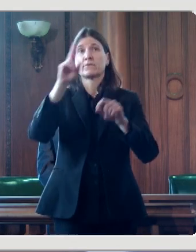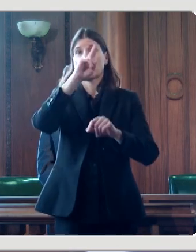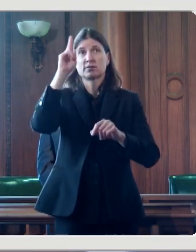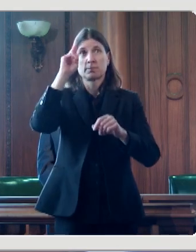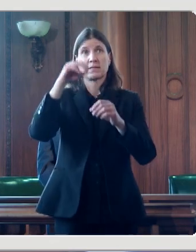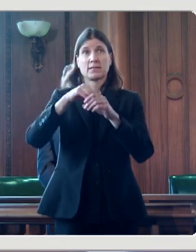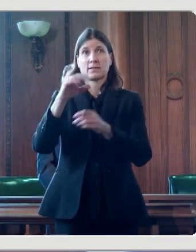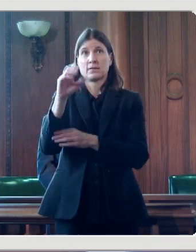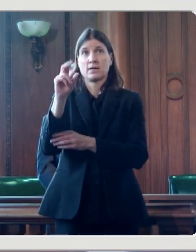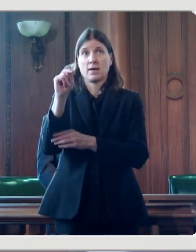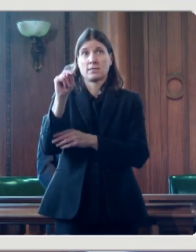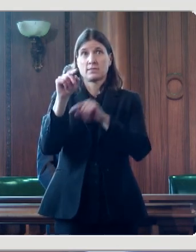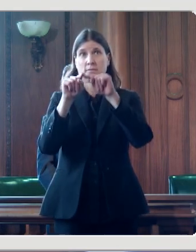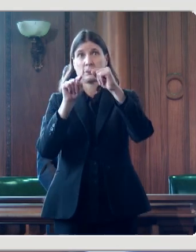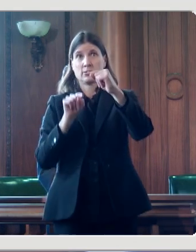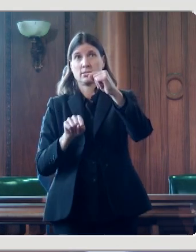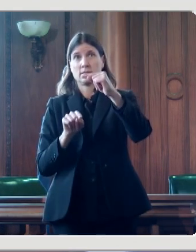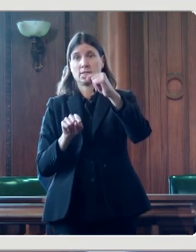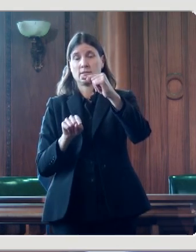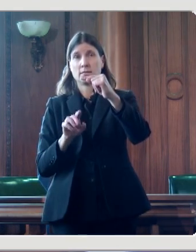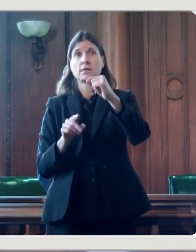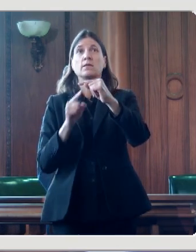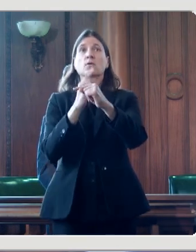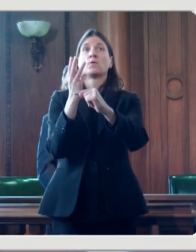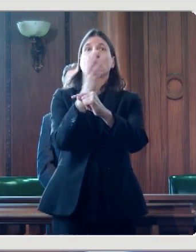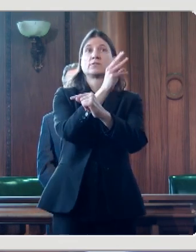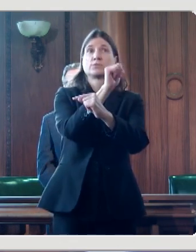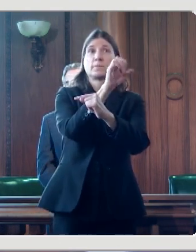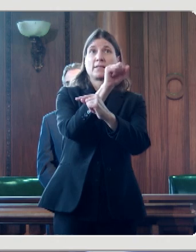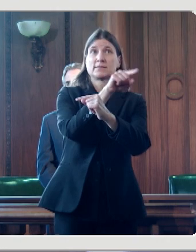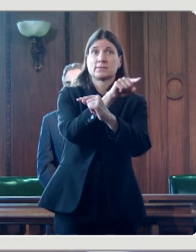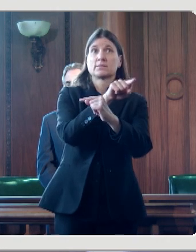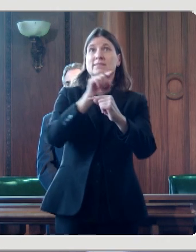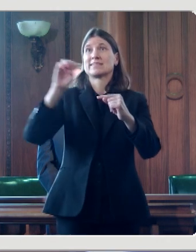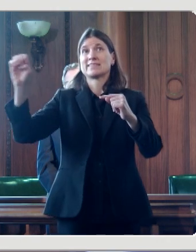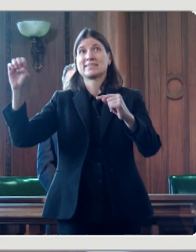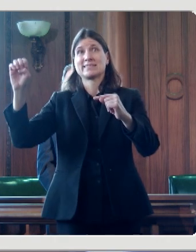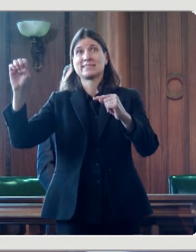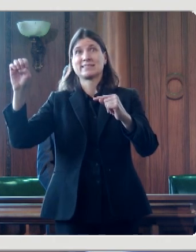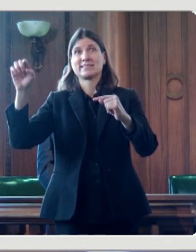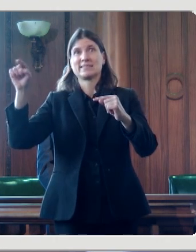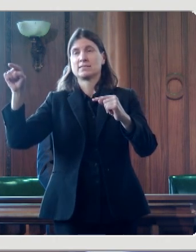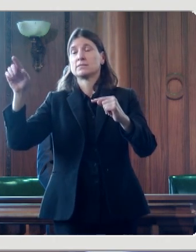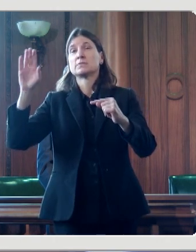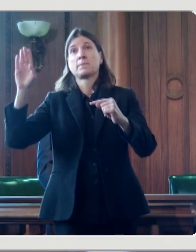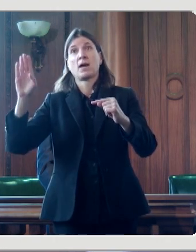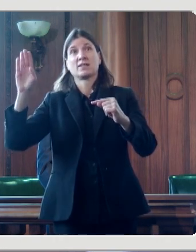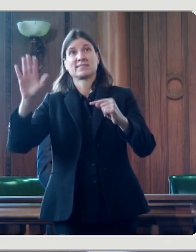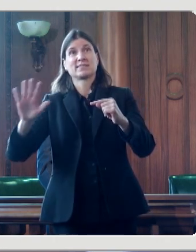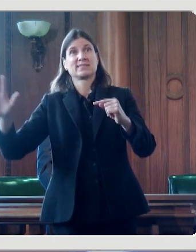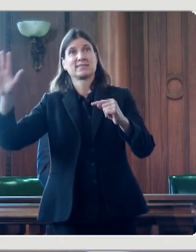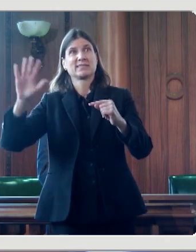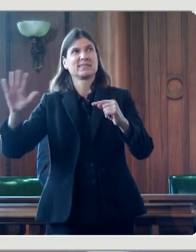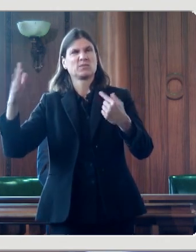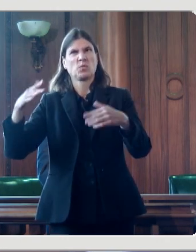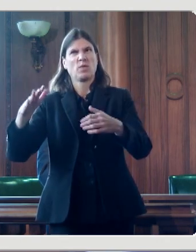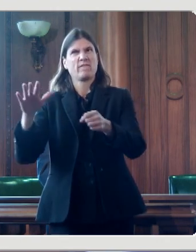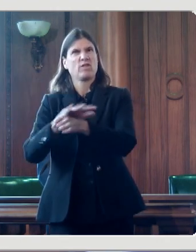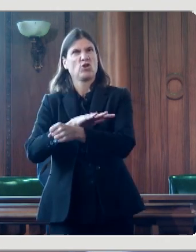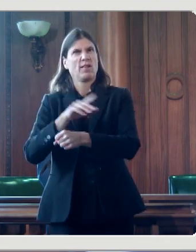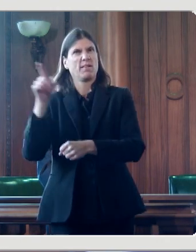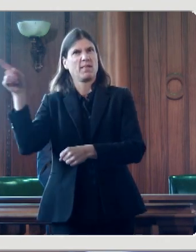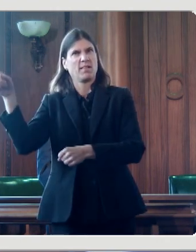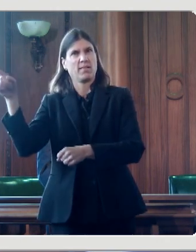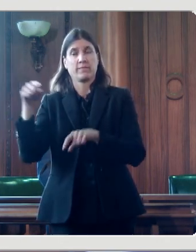Eastern Massachusetts generally, and I'm observing that there's been a cooling a little bit in Connecticut's